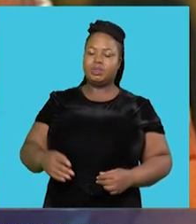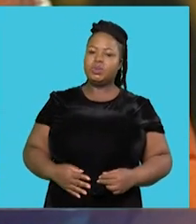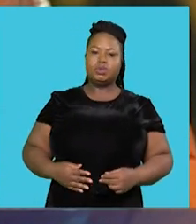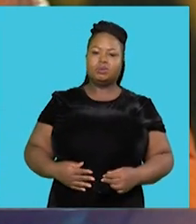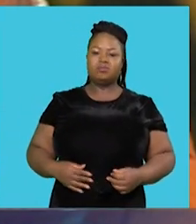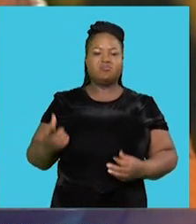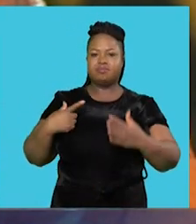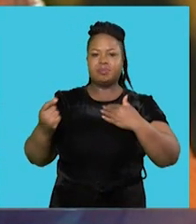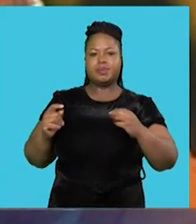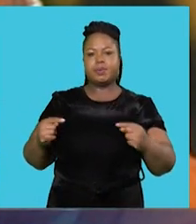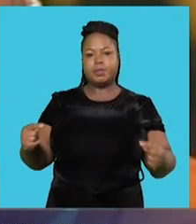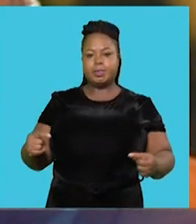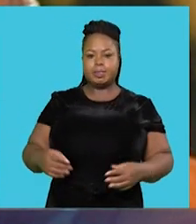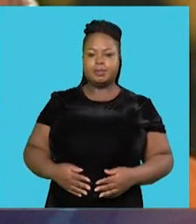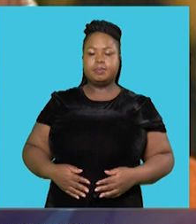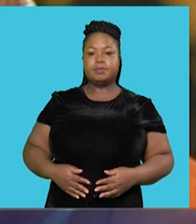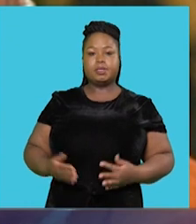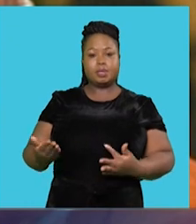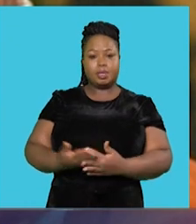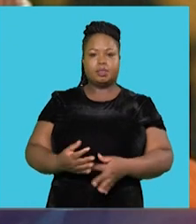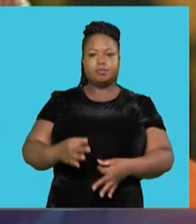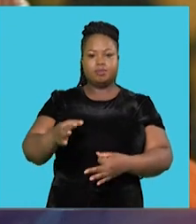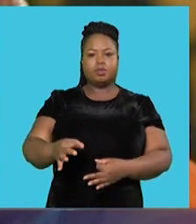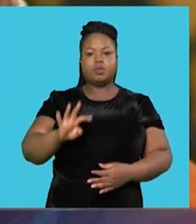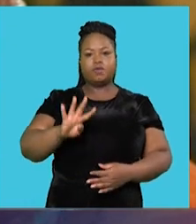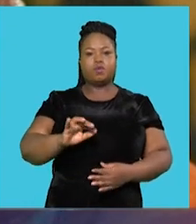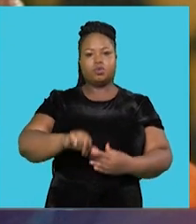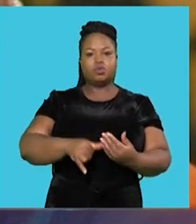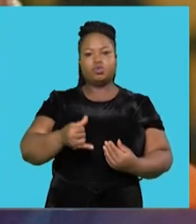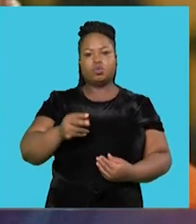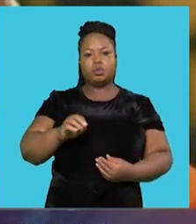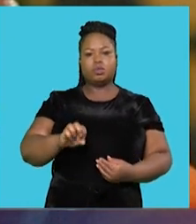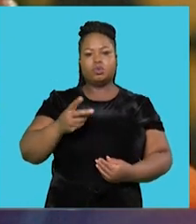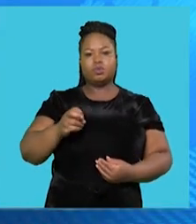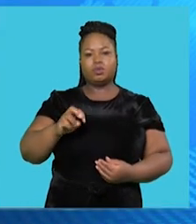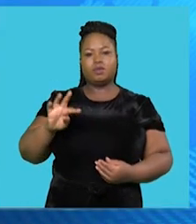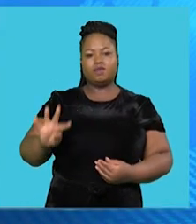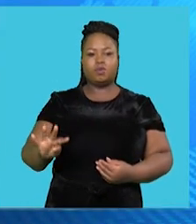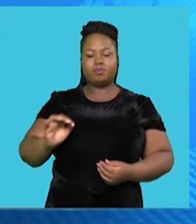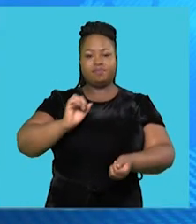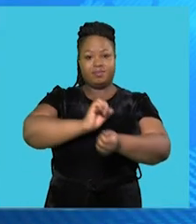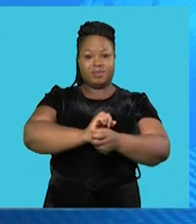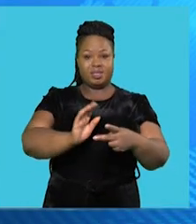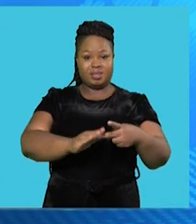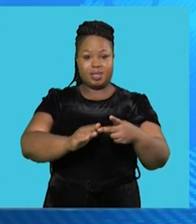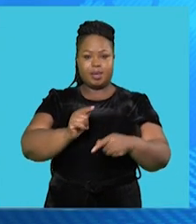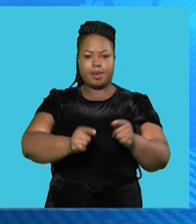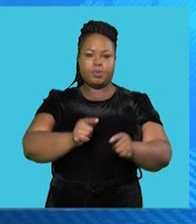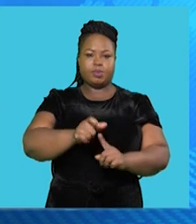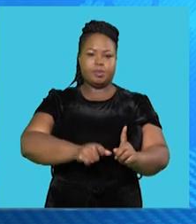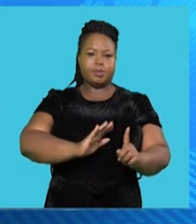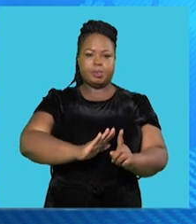be a flight risk. The matter was postponed to 4 June 2024 for the arrest of the second accused in this